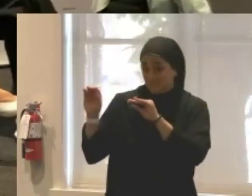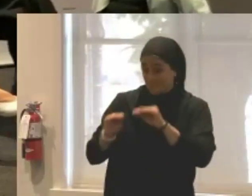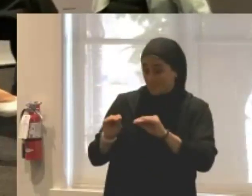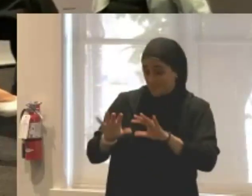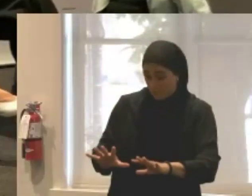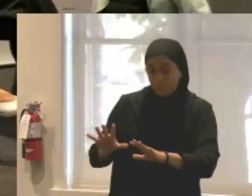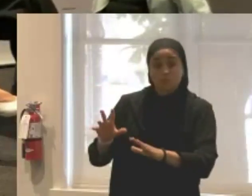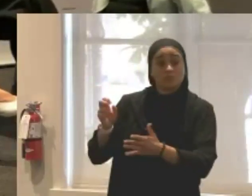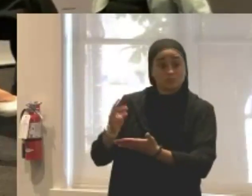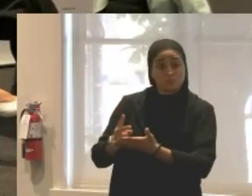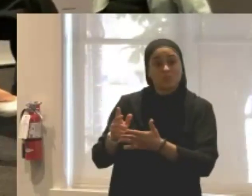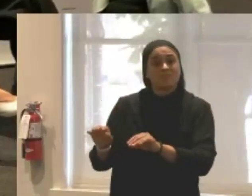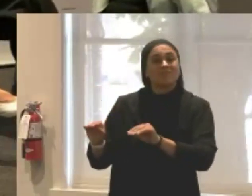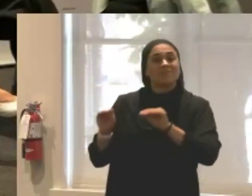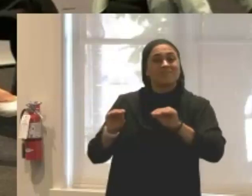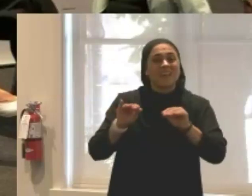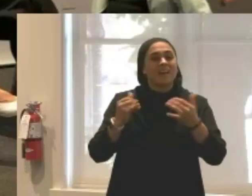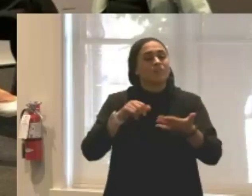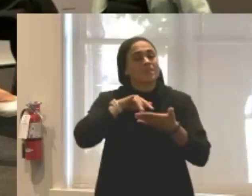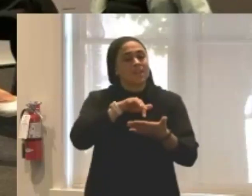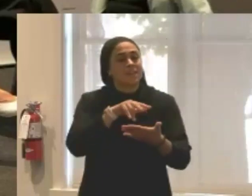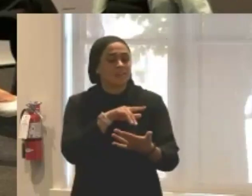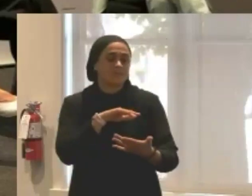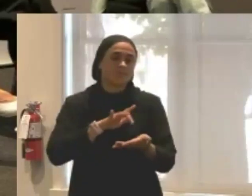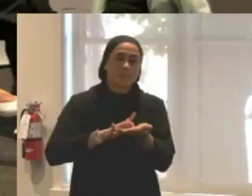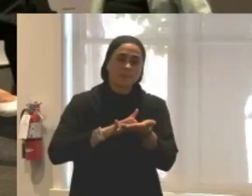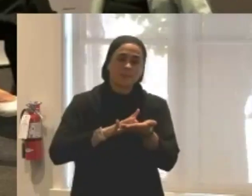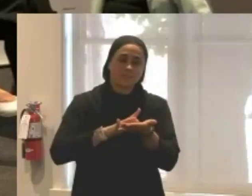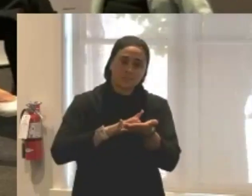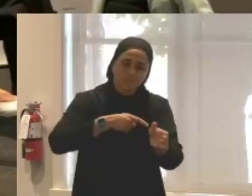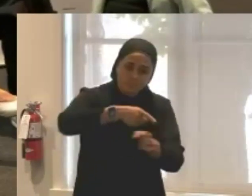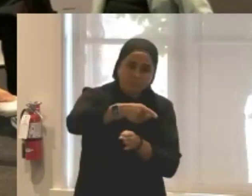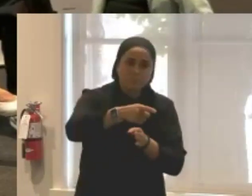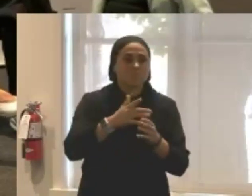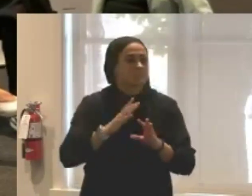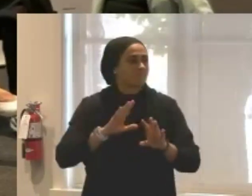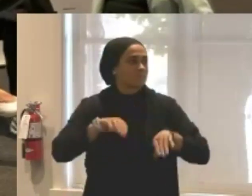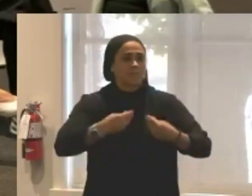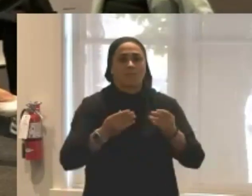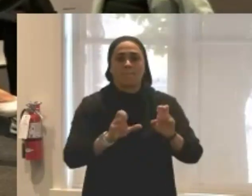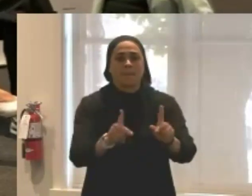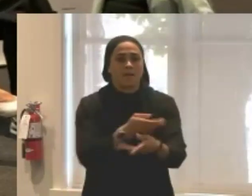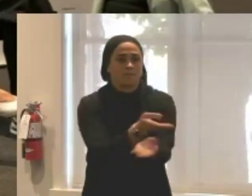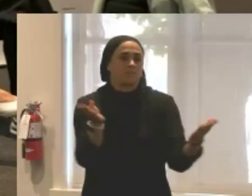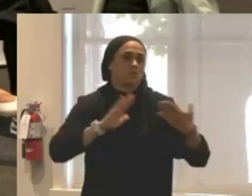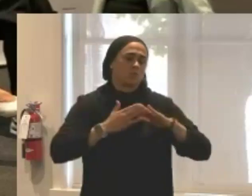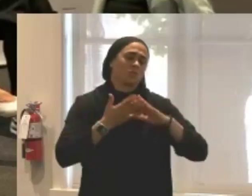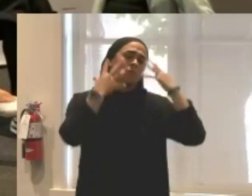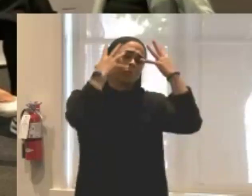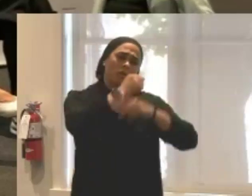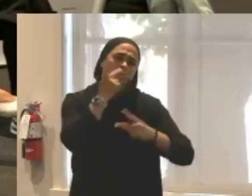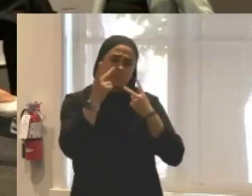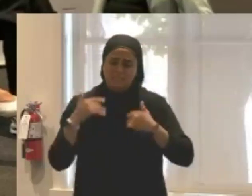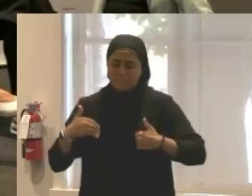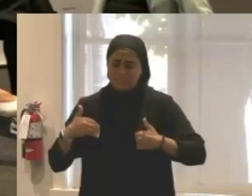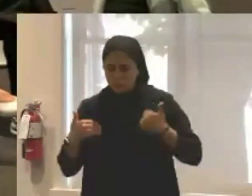life, studying medicine and continuing to give back to people. So it's lovely to see stories like that where the youth are taking